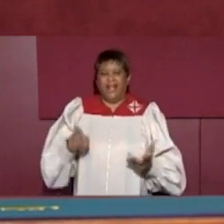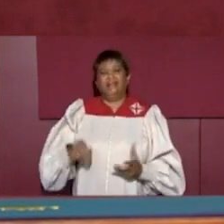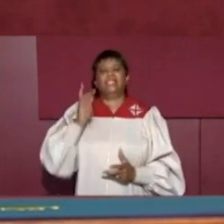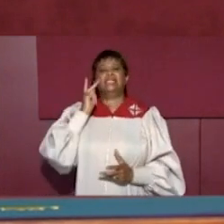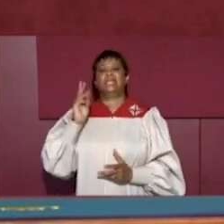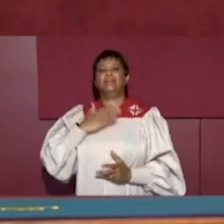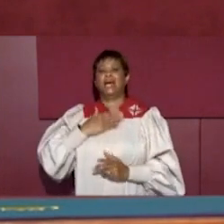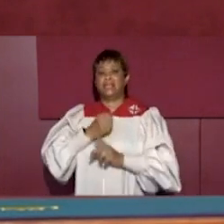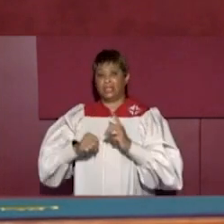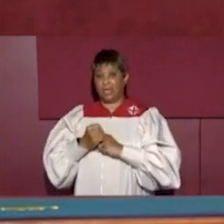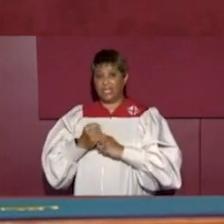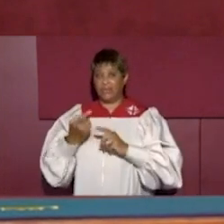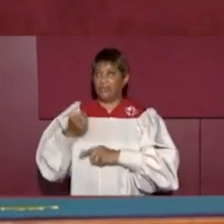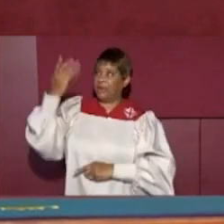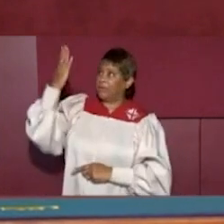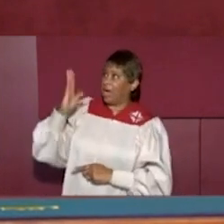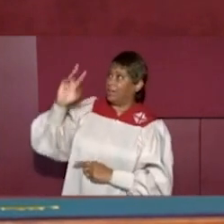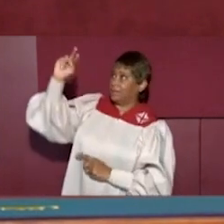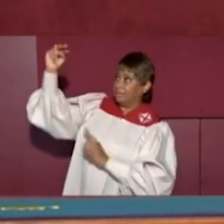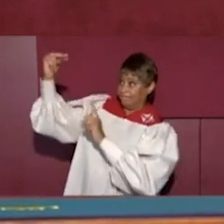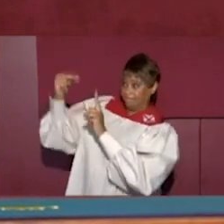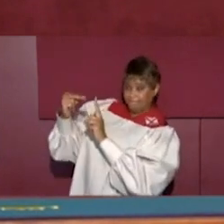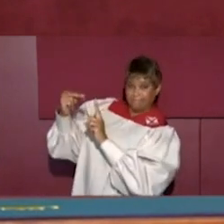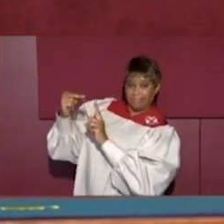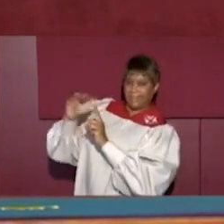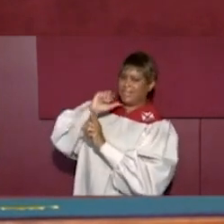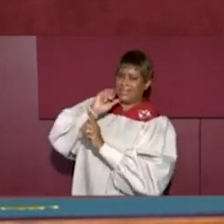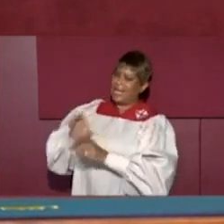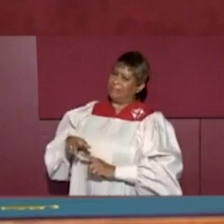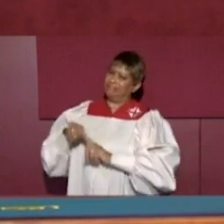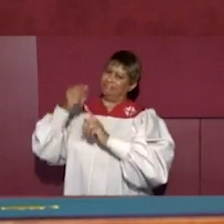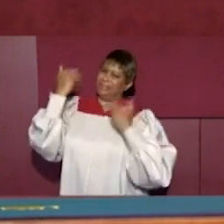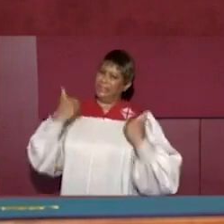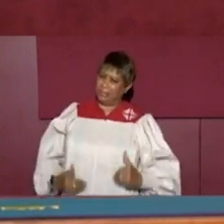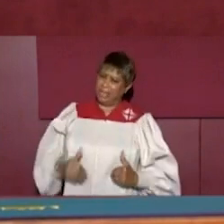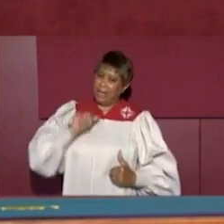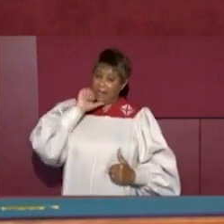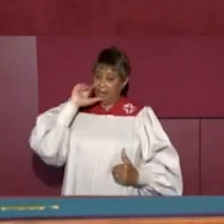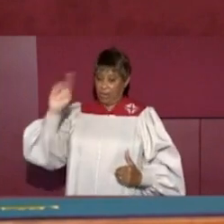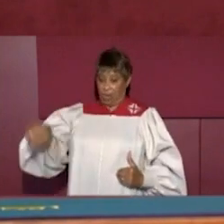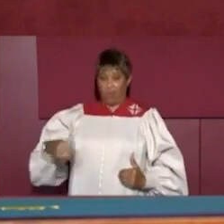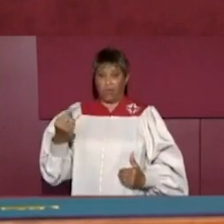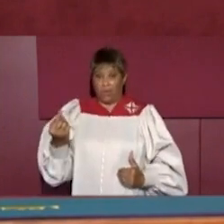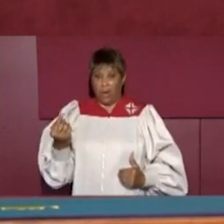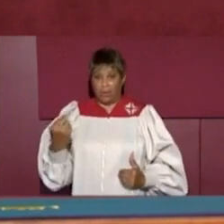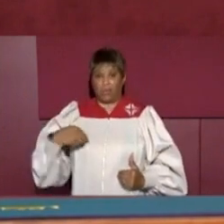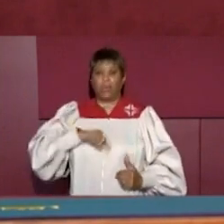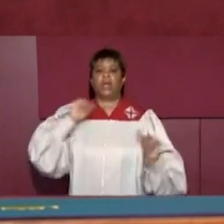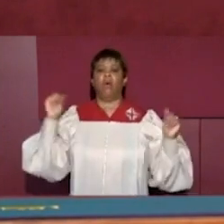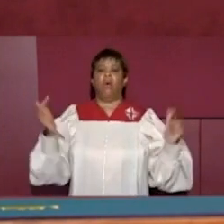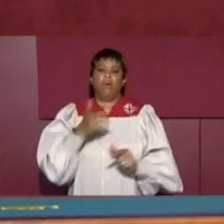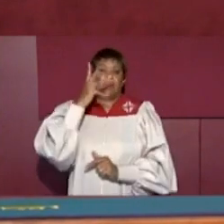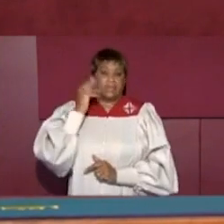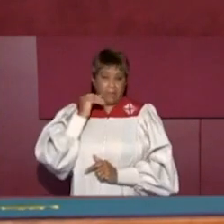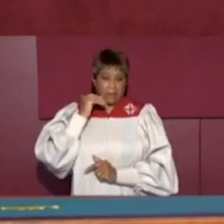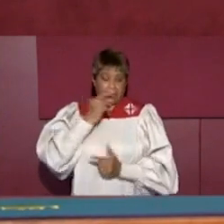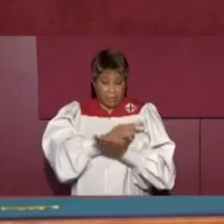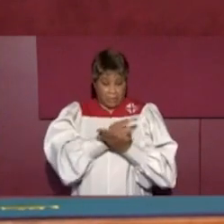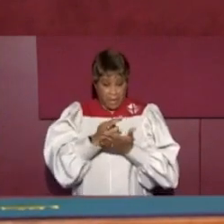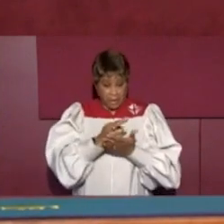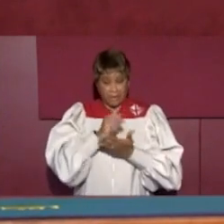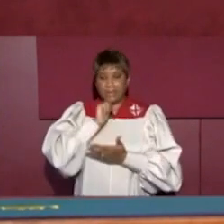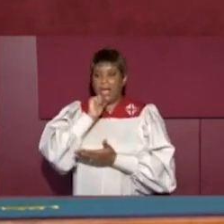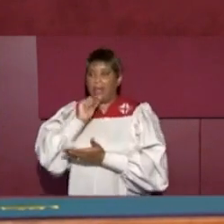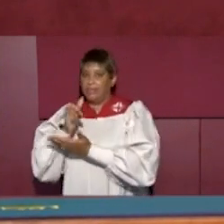God's perspective. What I'm going through is not unique to me. I'm not the only one. We all go through sufferings. Listen, the righteous and